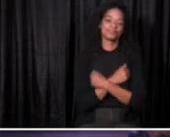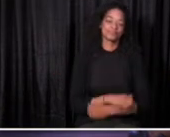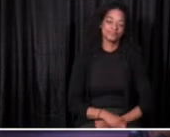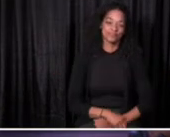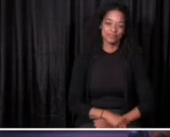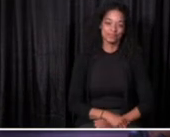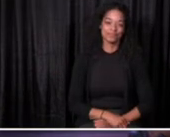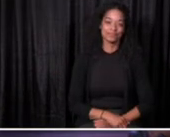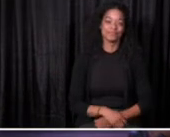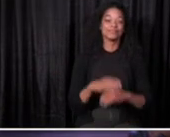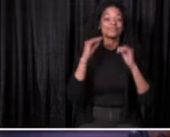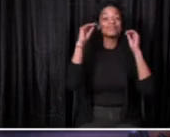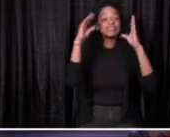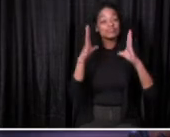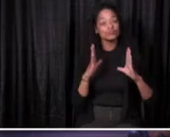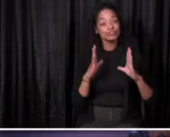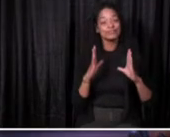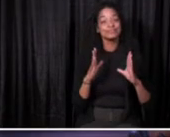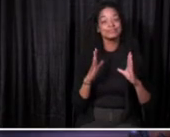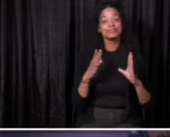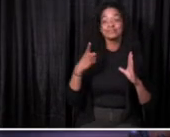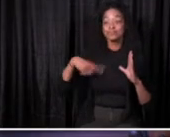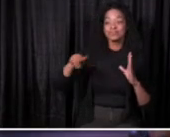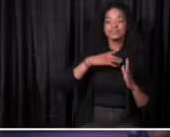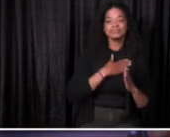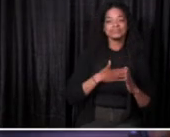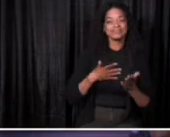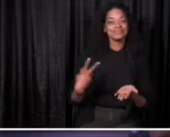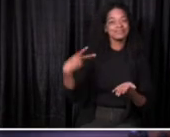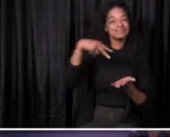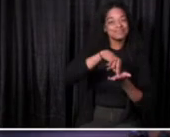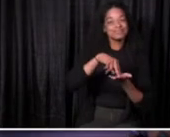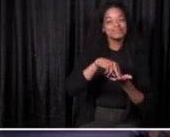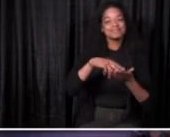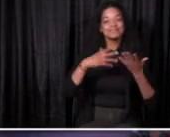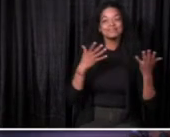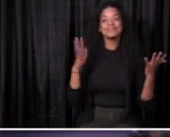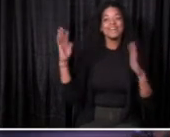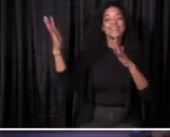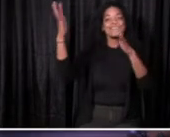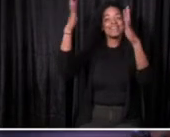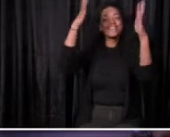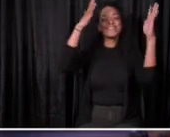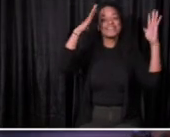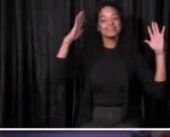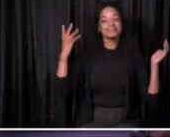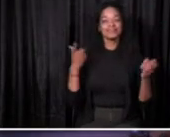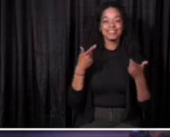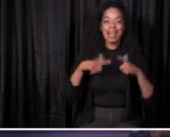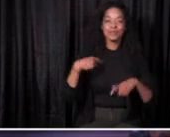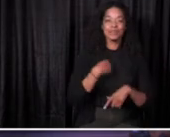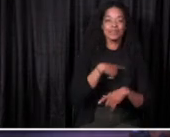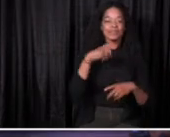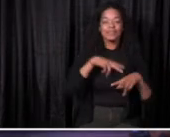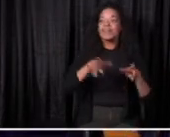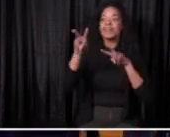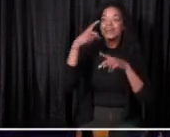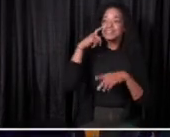Faculty, will you please stand or wave and be recognized by your students?